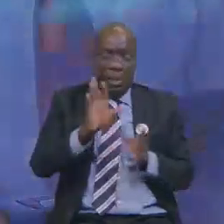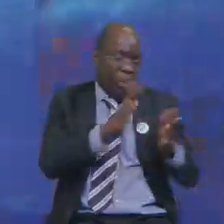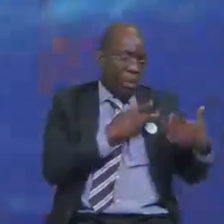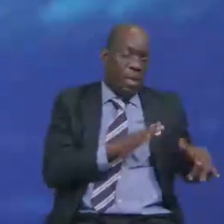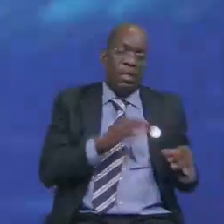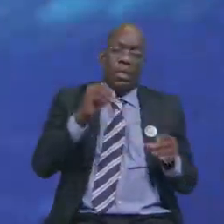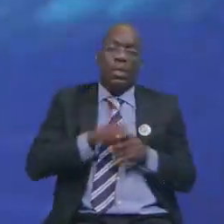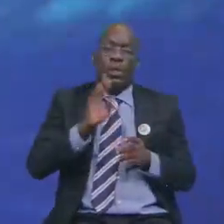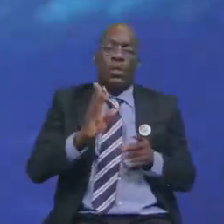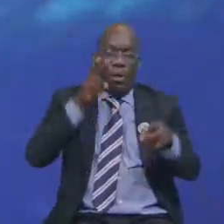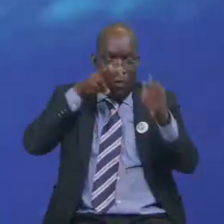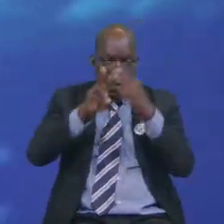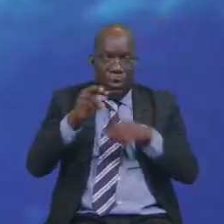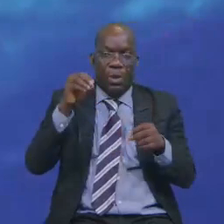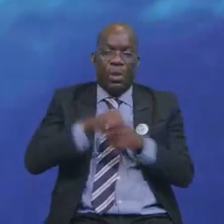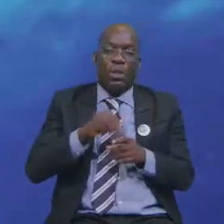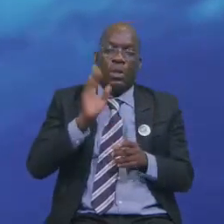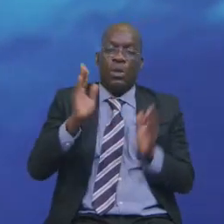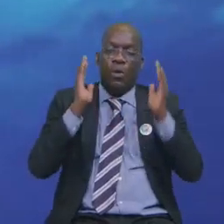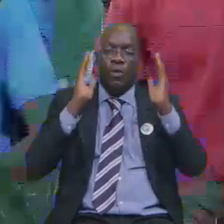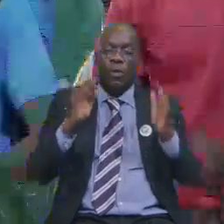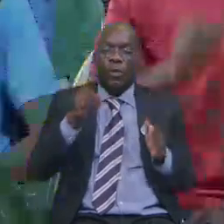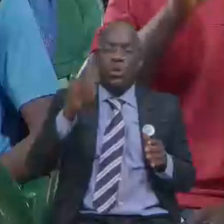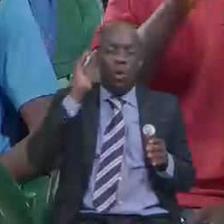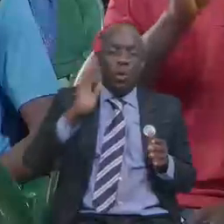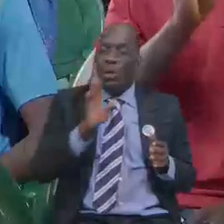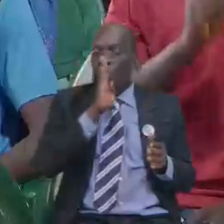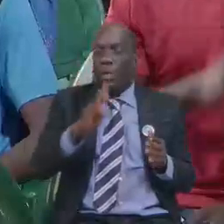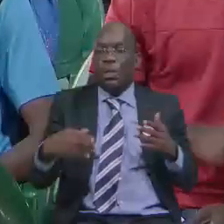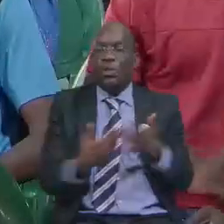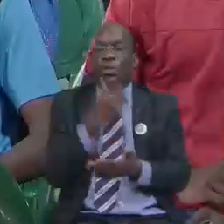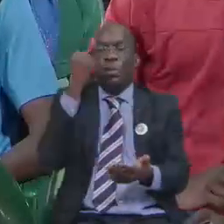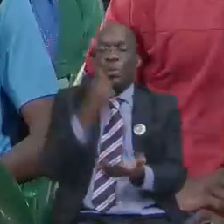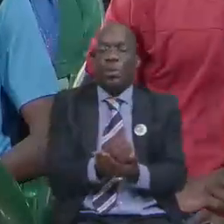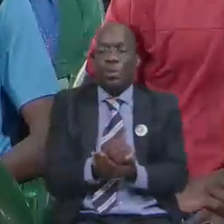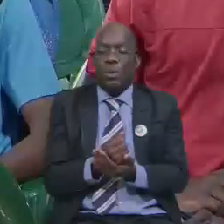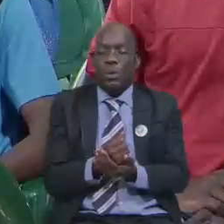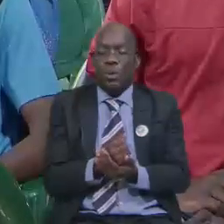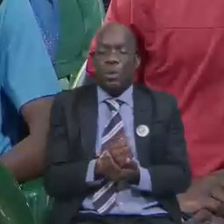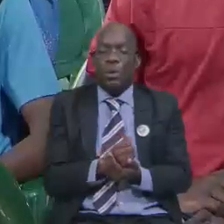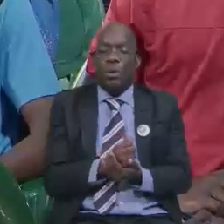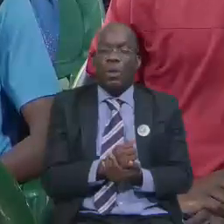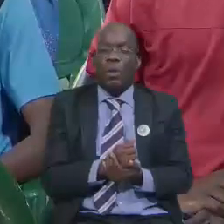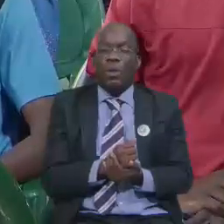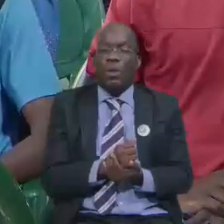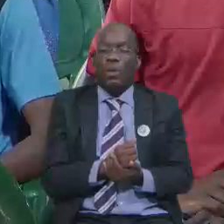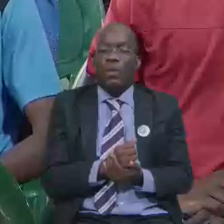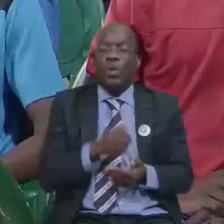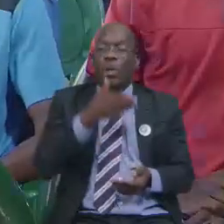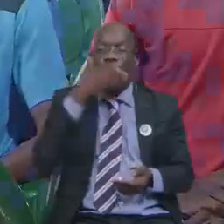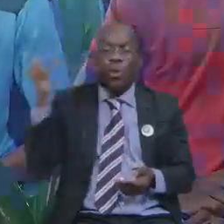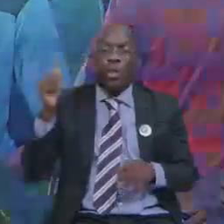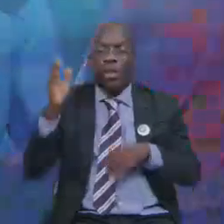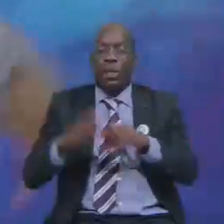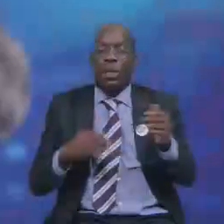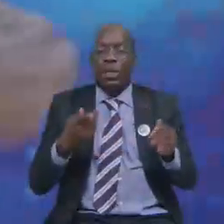vision, in your focus, and you are going to be new. Higher than the old. Better than the